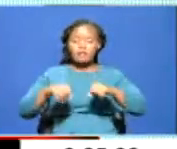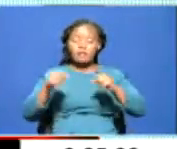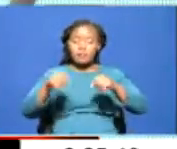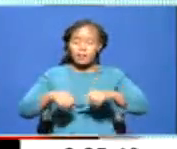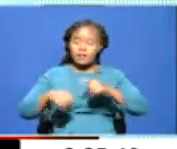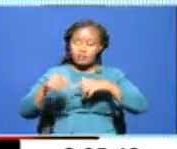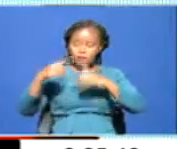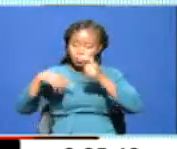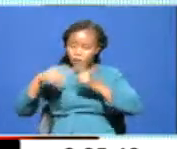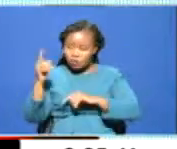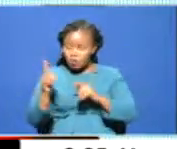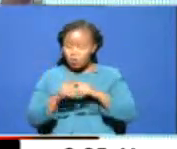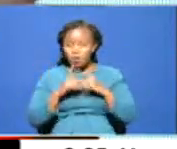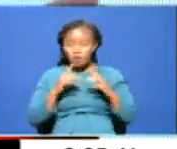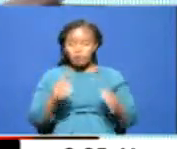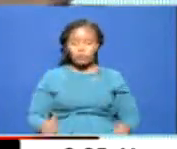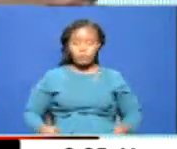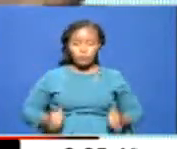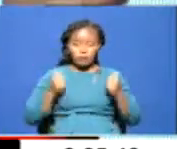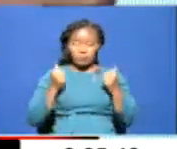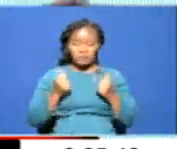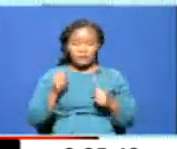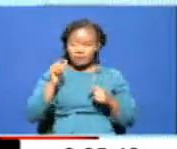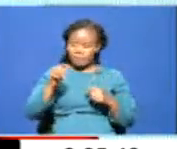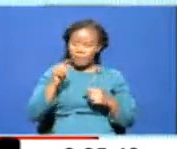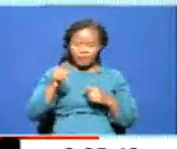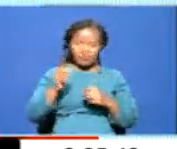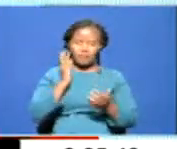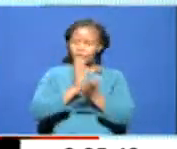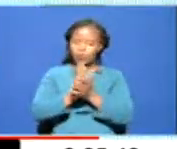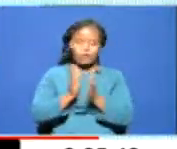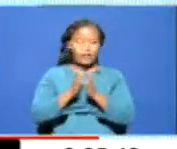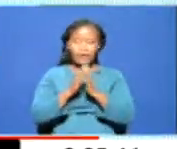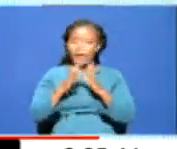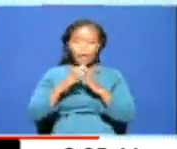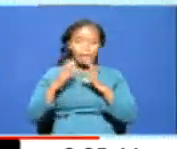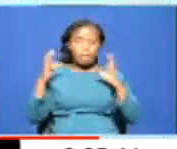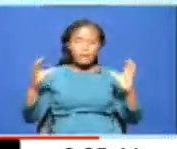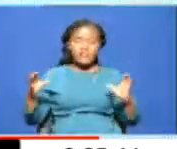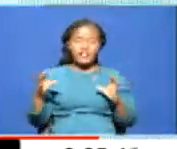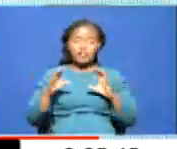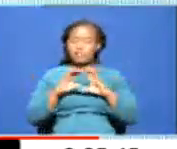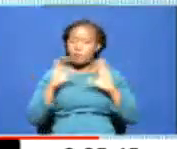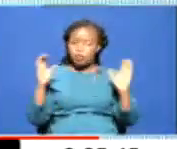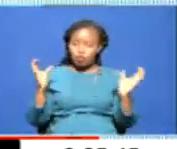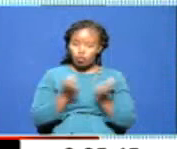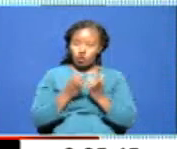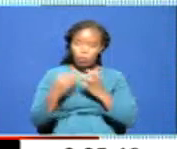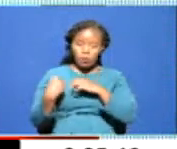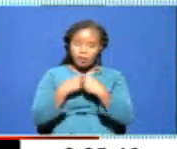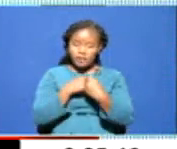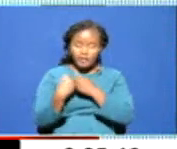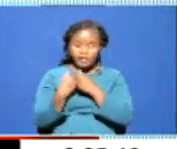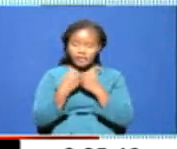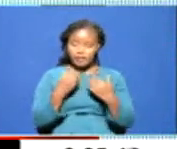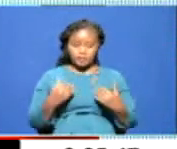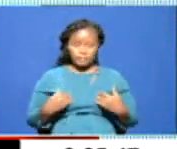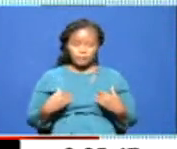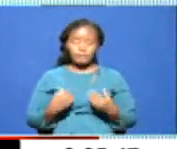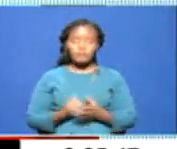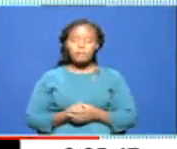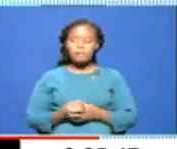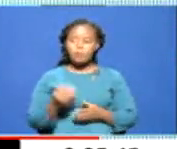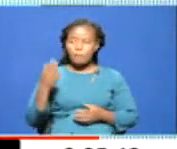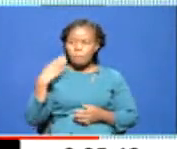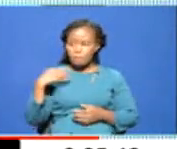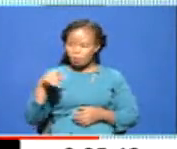actually life as we know it. This is really the biggest global challenge that we're facing out there. We were banding around